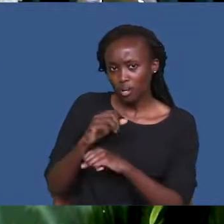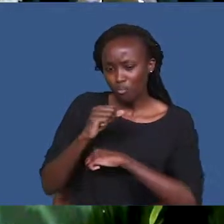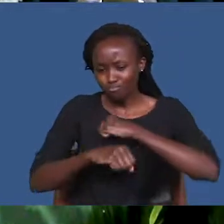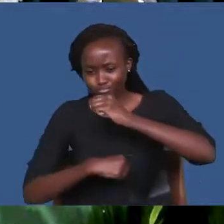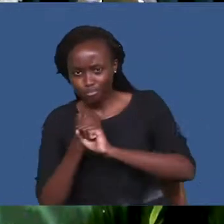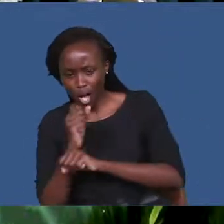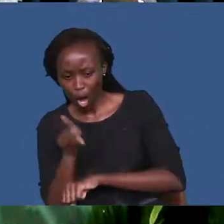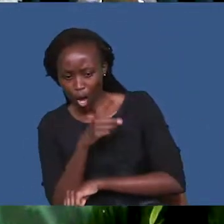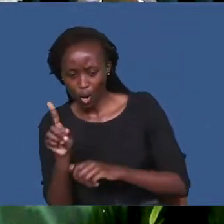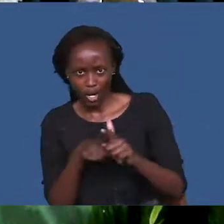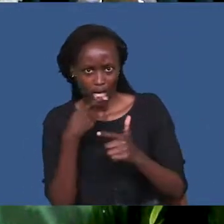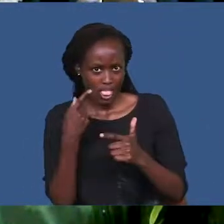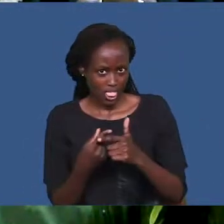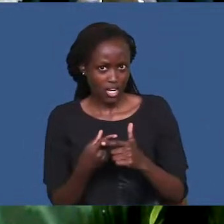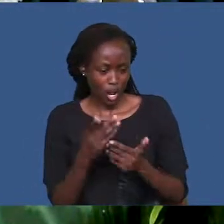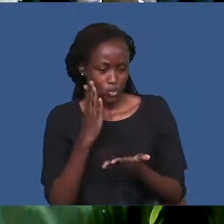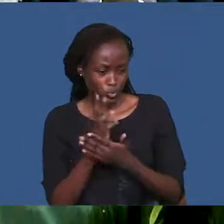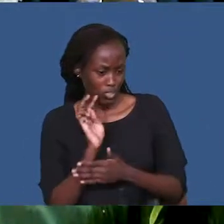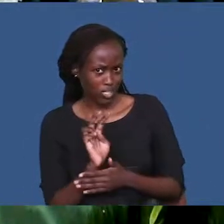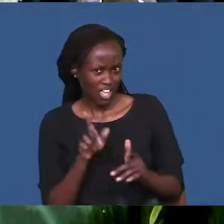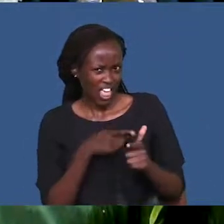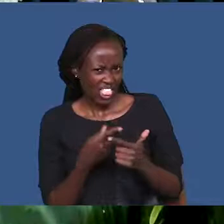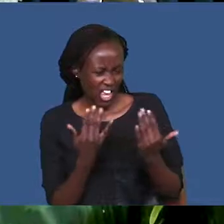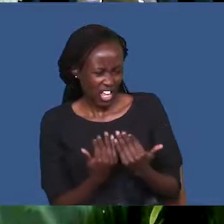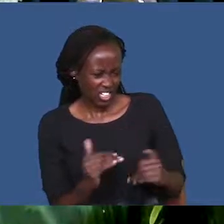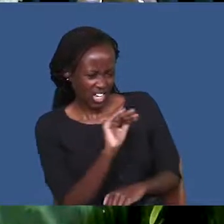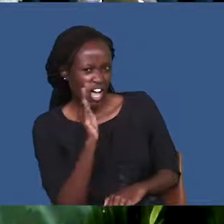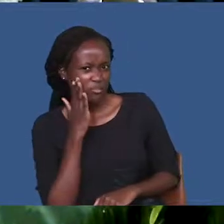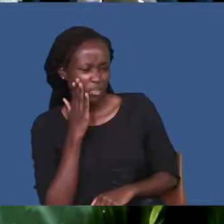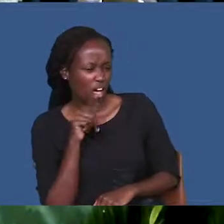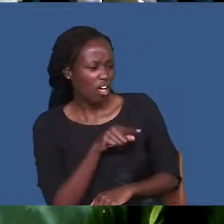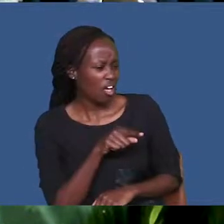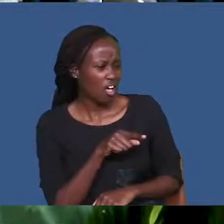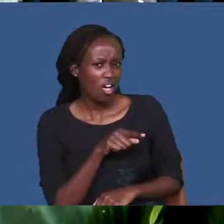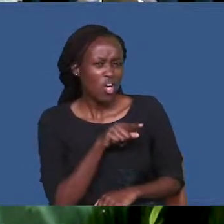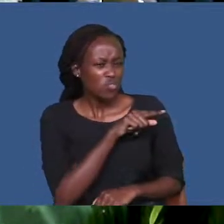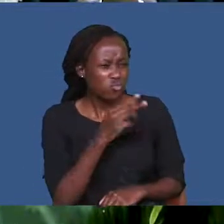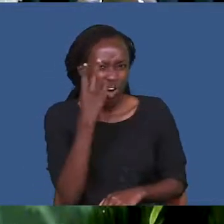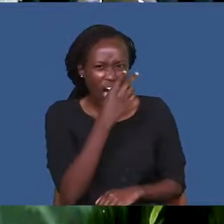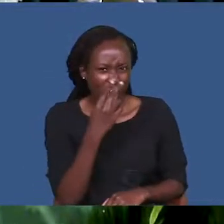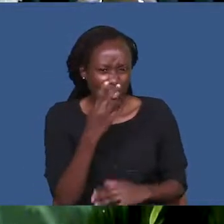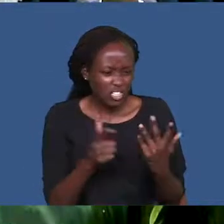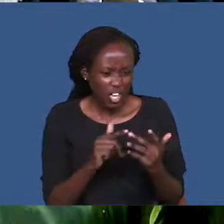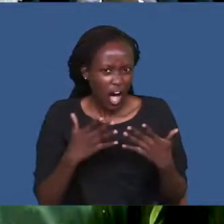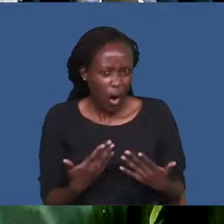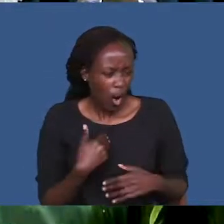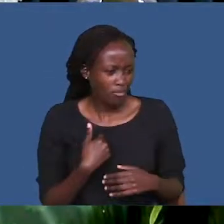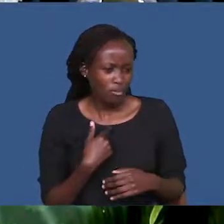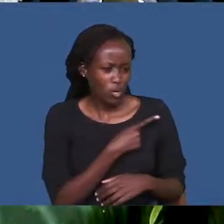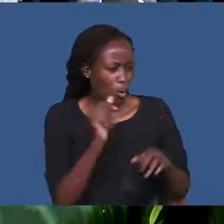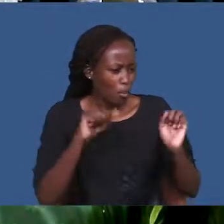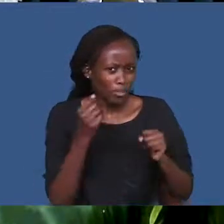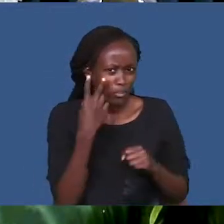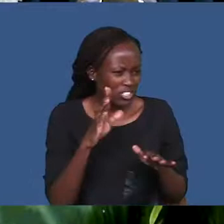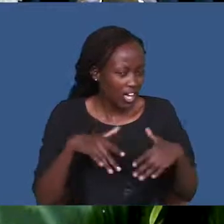she will see. And they always ask him, they ask her, Mom, how many eyes do you have? And she says, I can